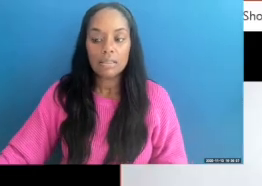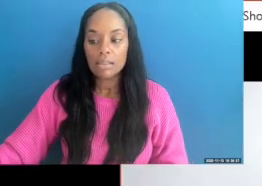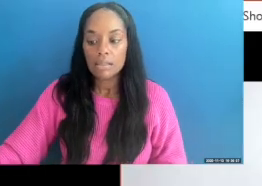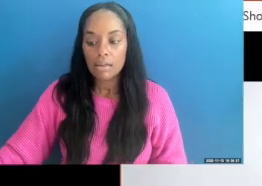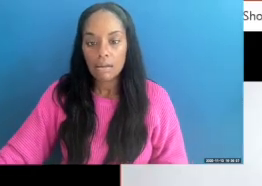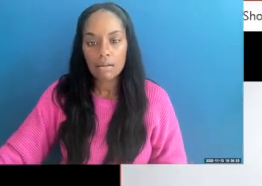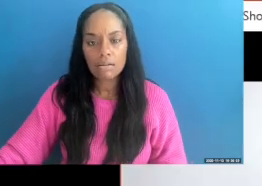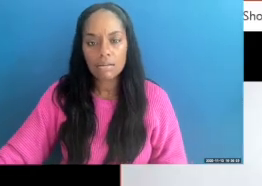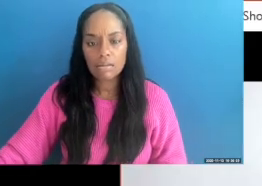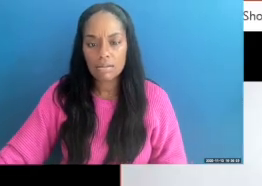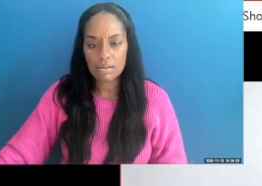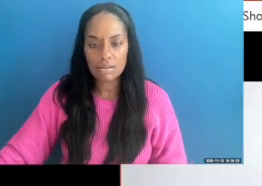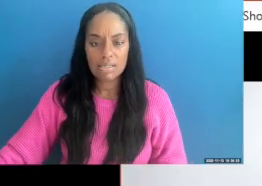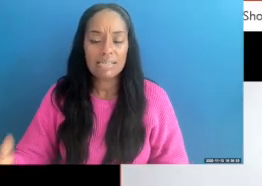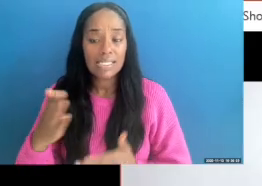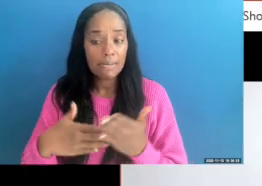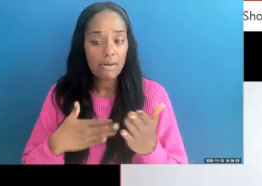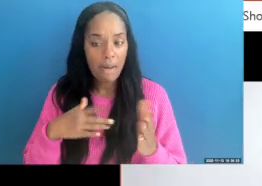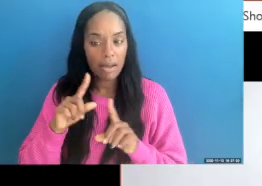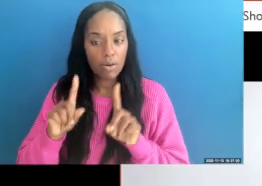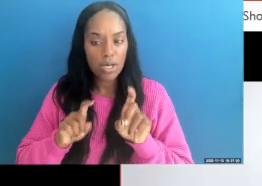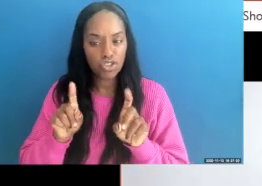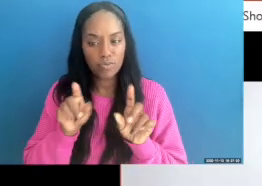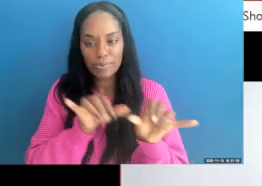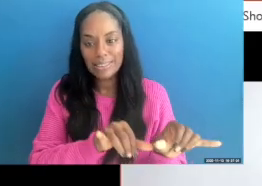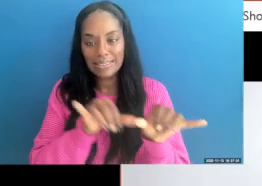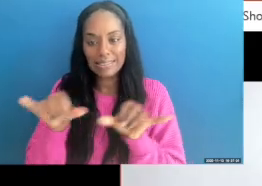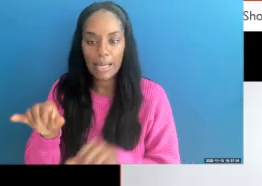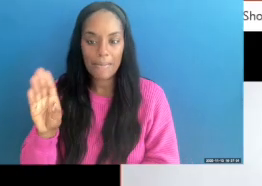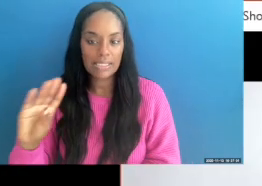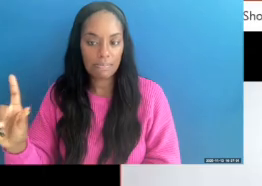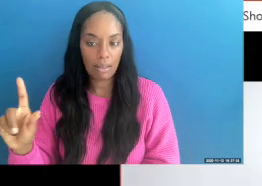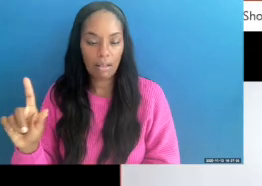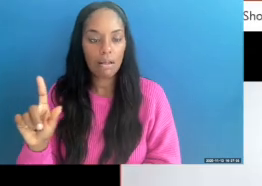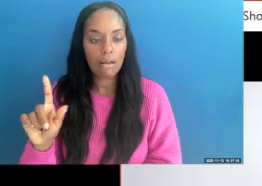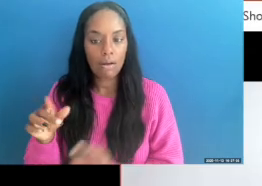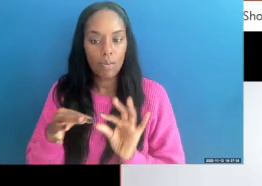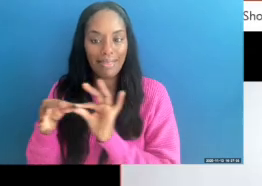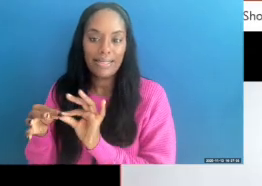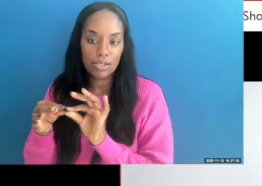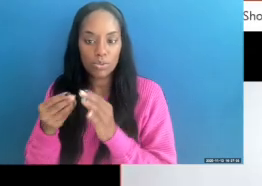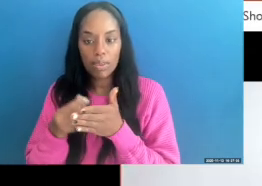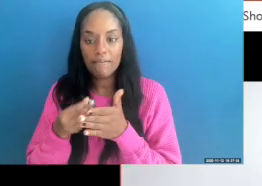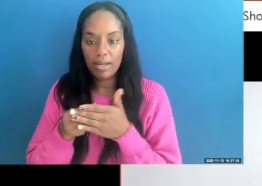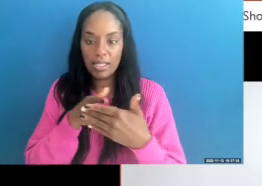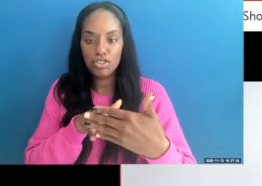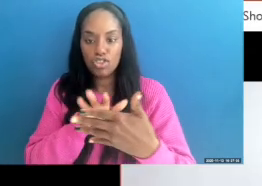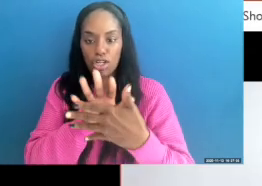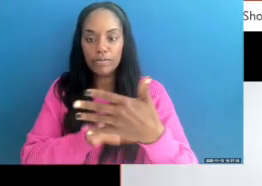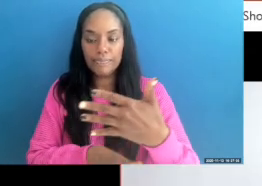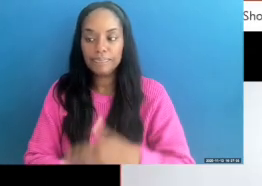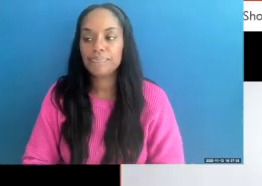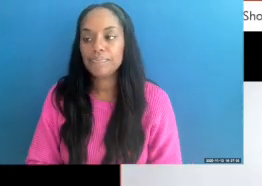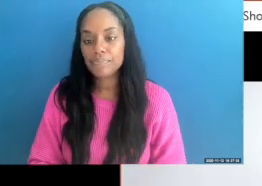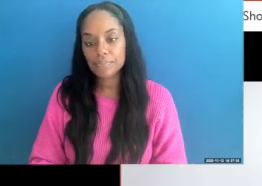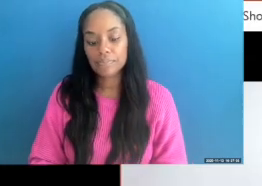And I had some questions, I think similar to Bill's questions about this, the funding